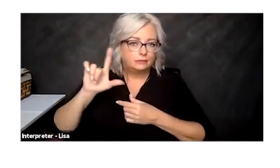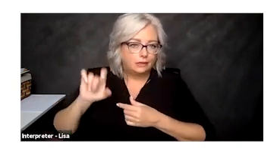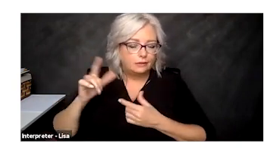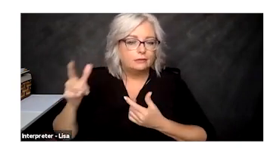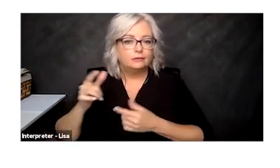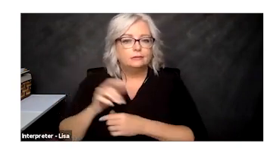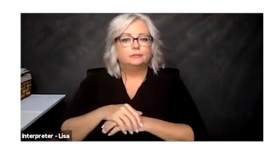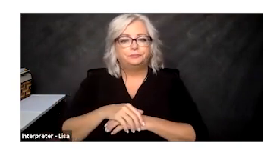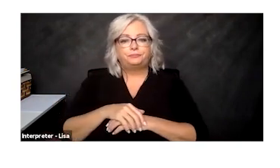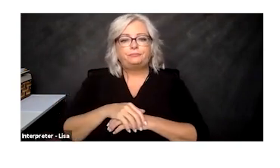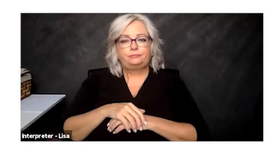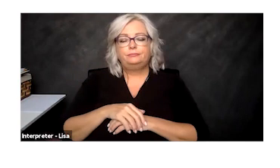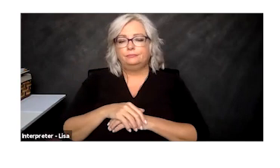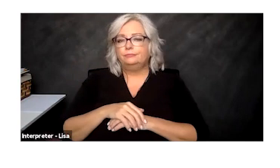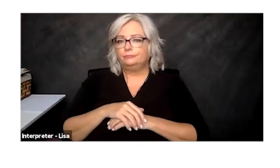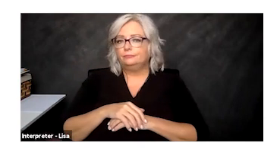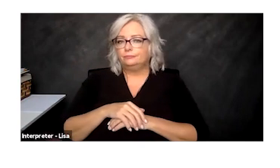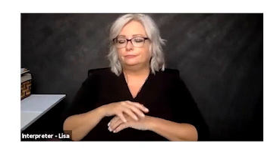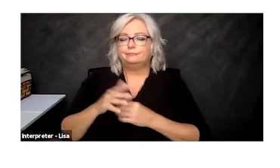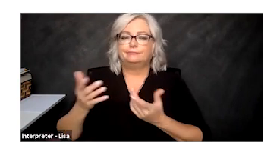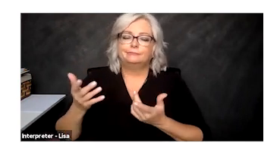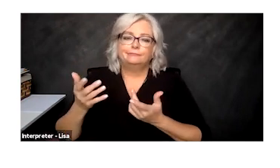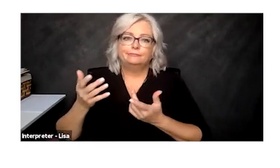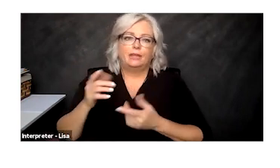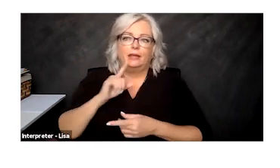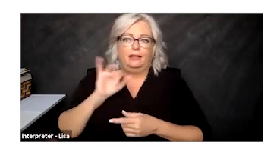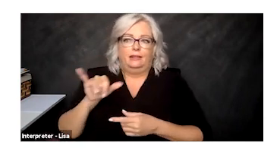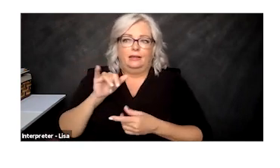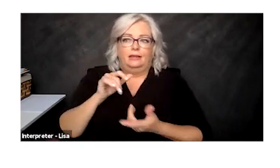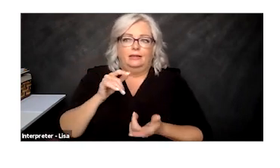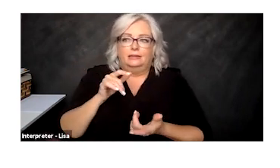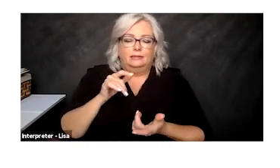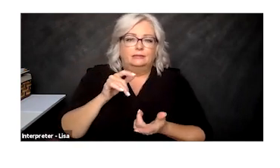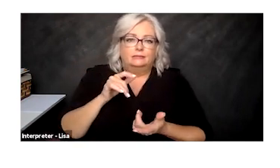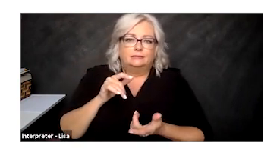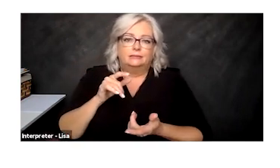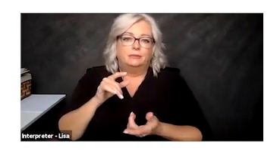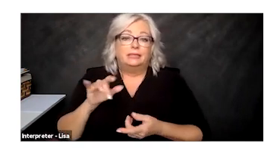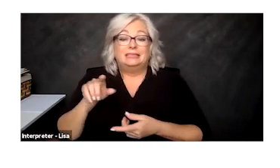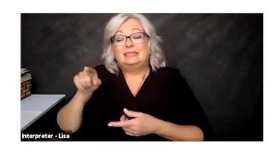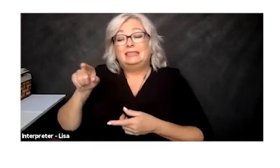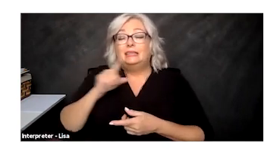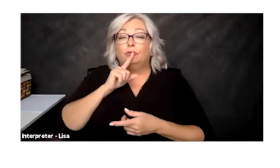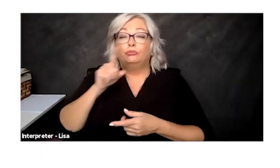to capitalize off of Biggie's legacy, which really rose in prominence after his death.